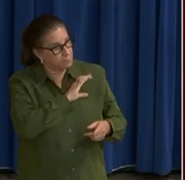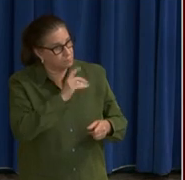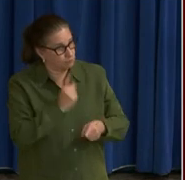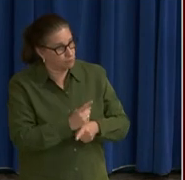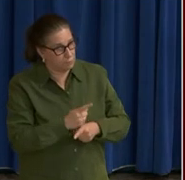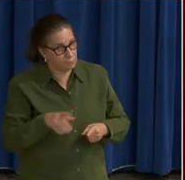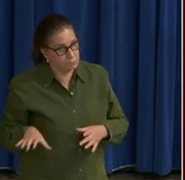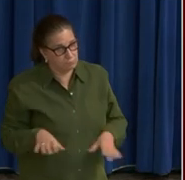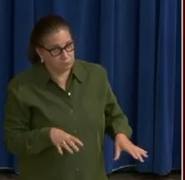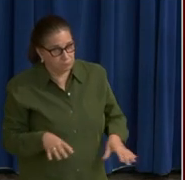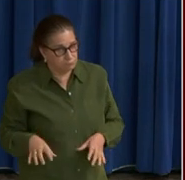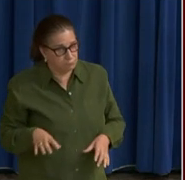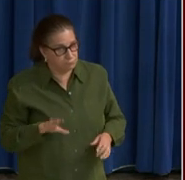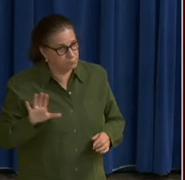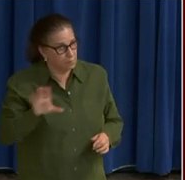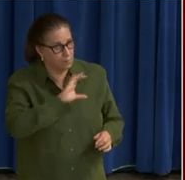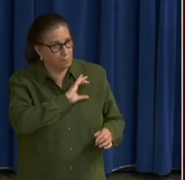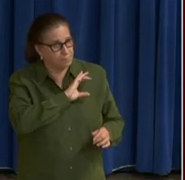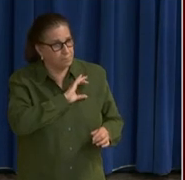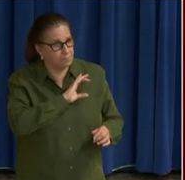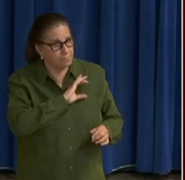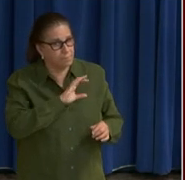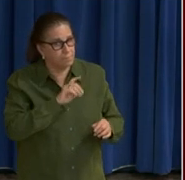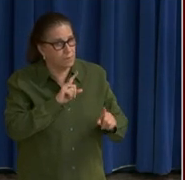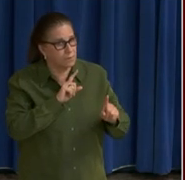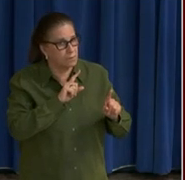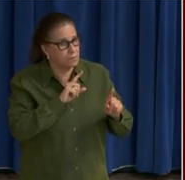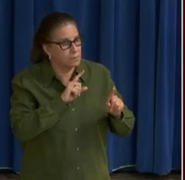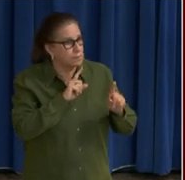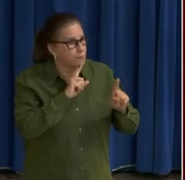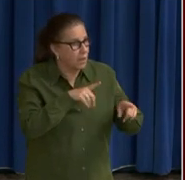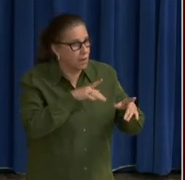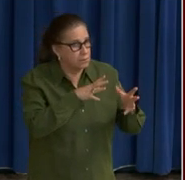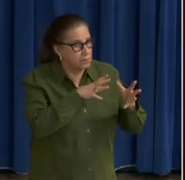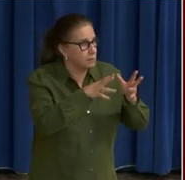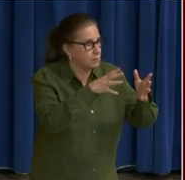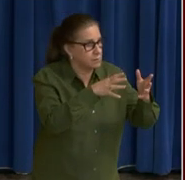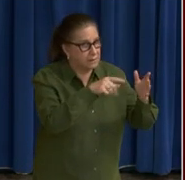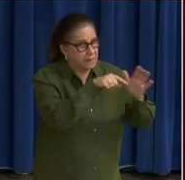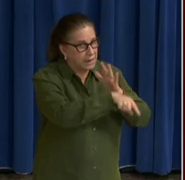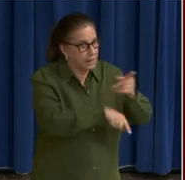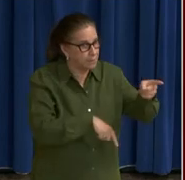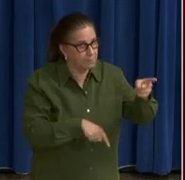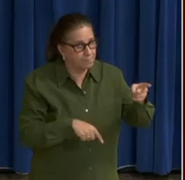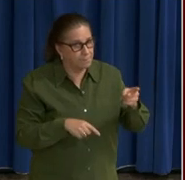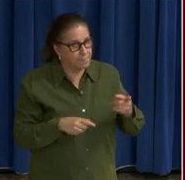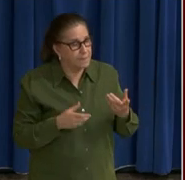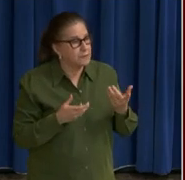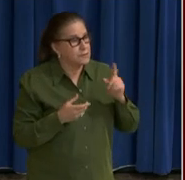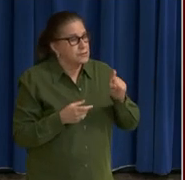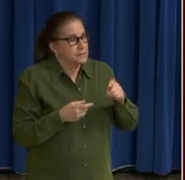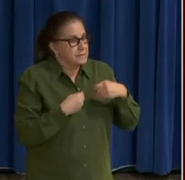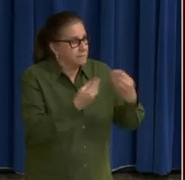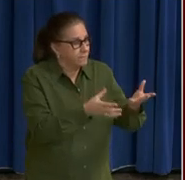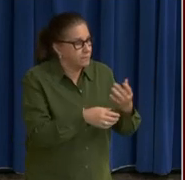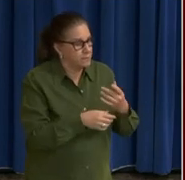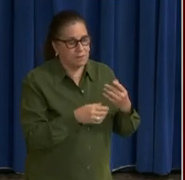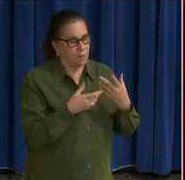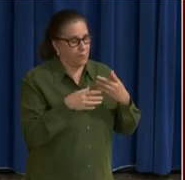and killed Mr. K was singularly focused on finding that gun. I think your